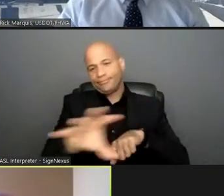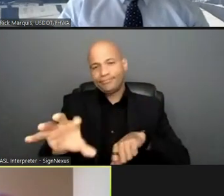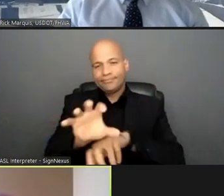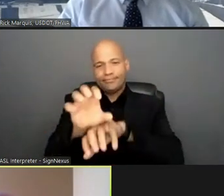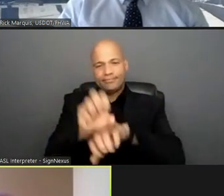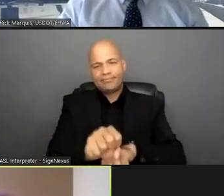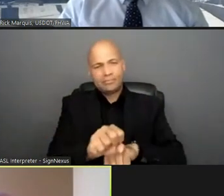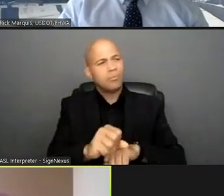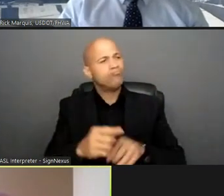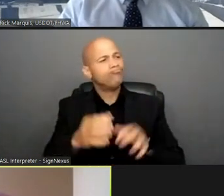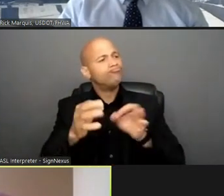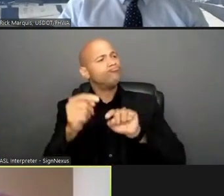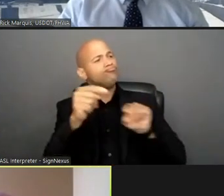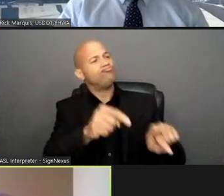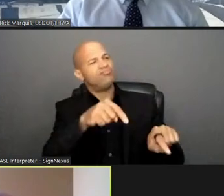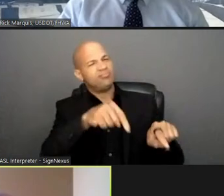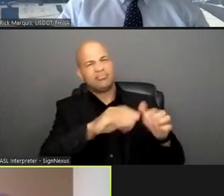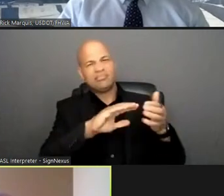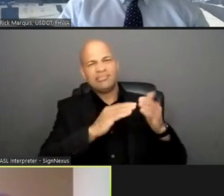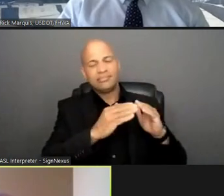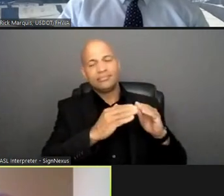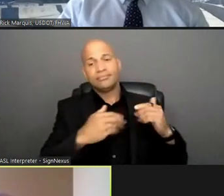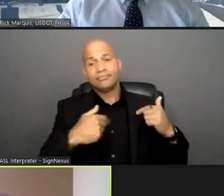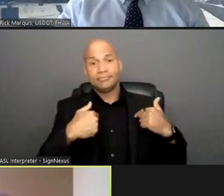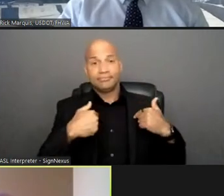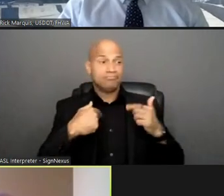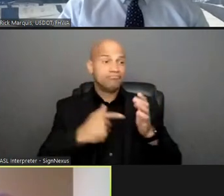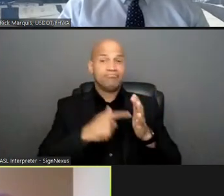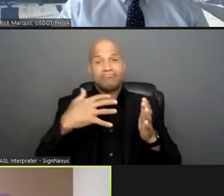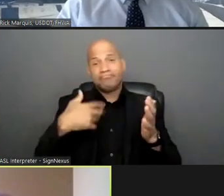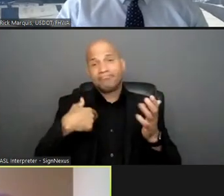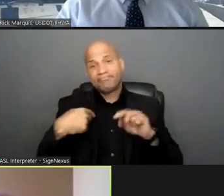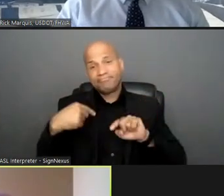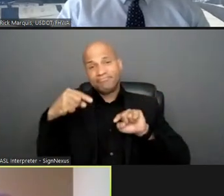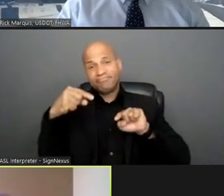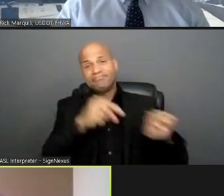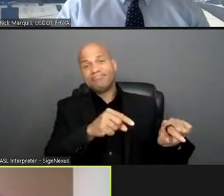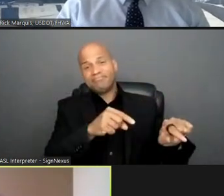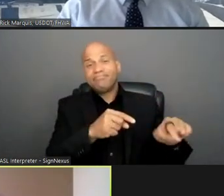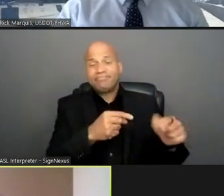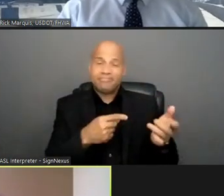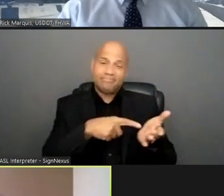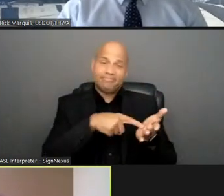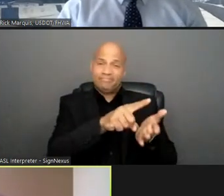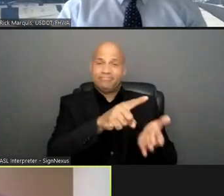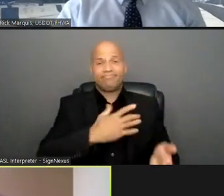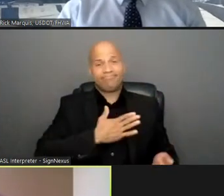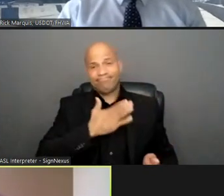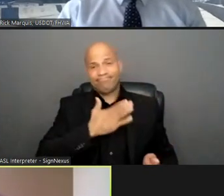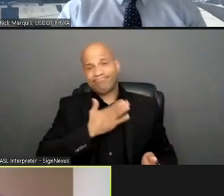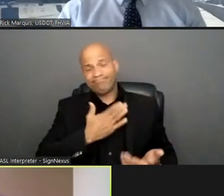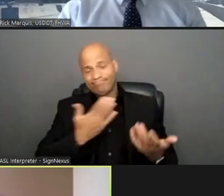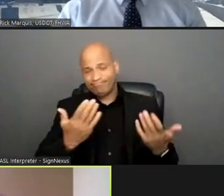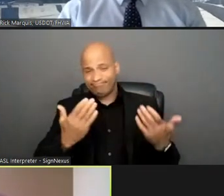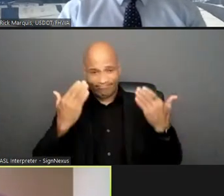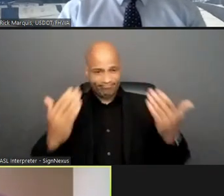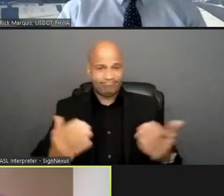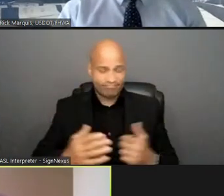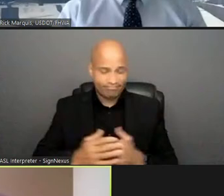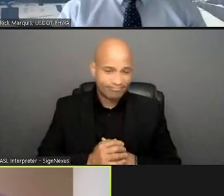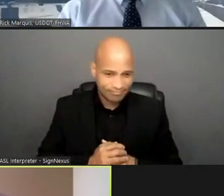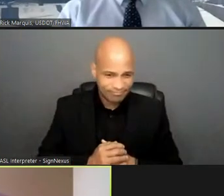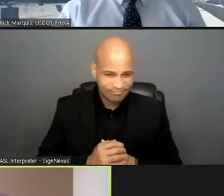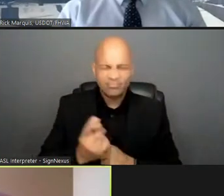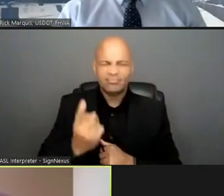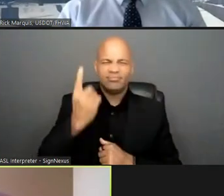to go down there uh occasionally I'm going to end up paying it and I will happily do so one of the advantages